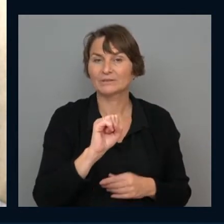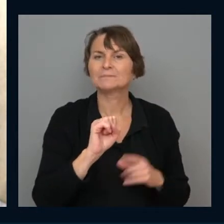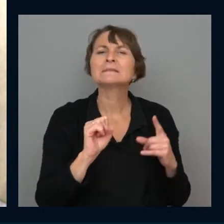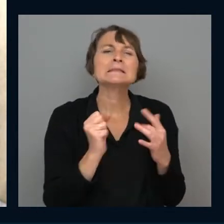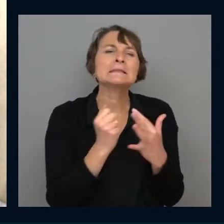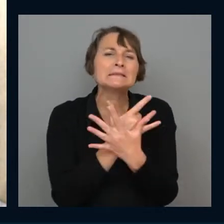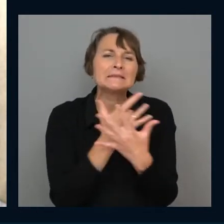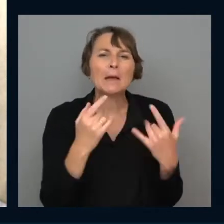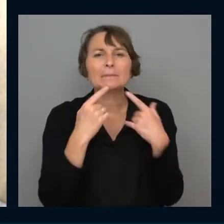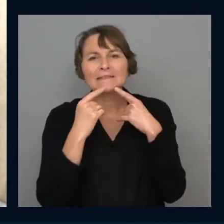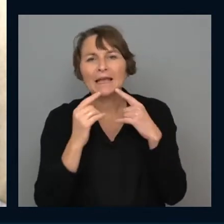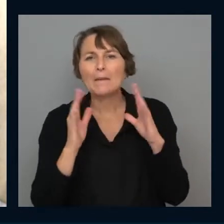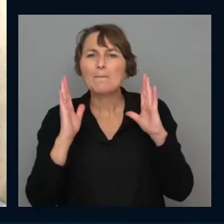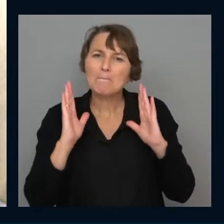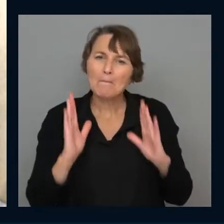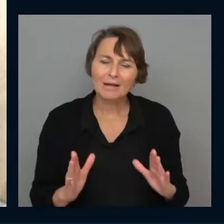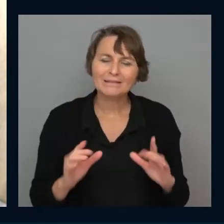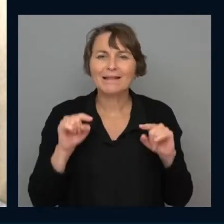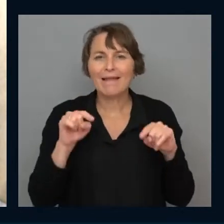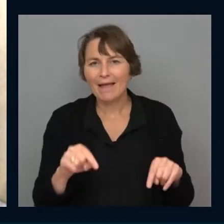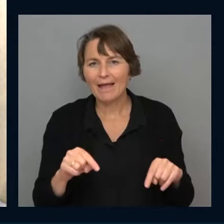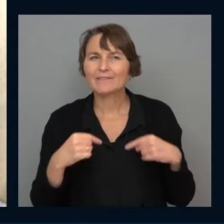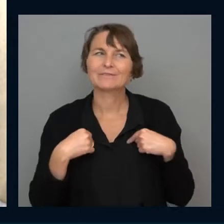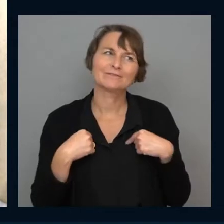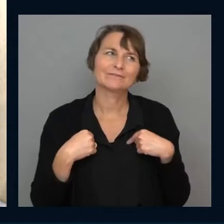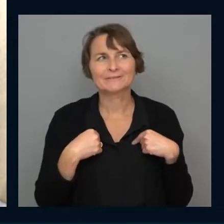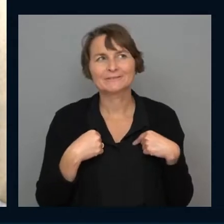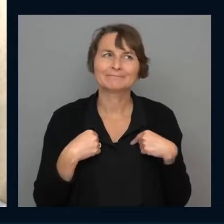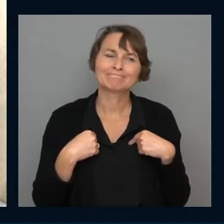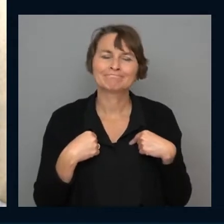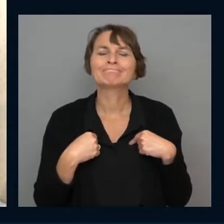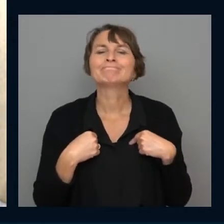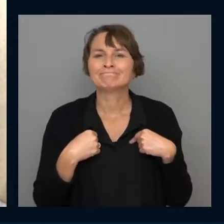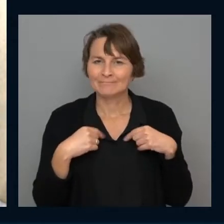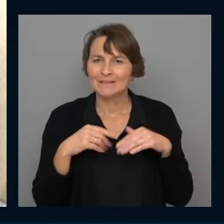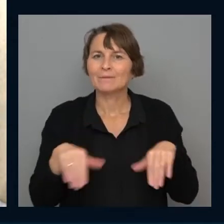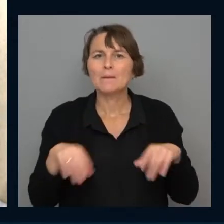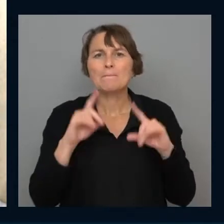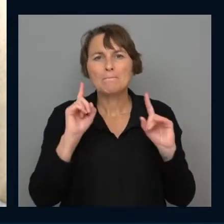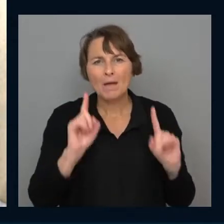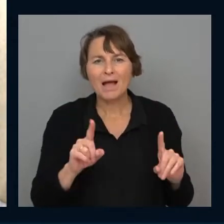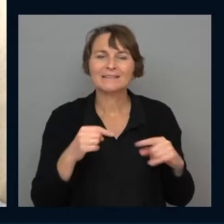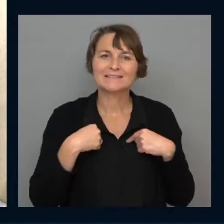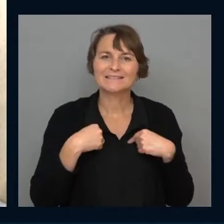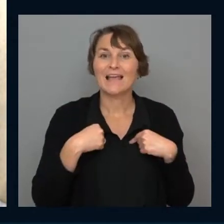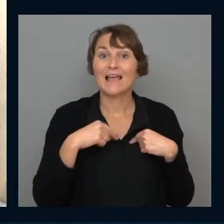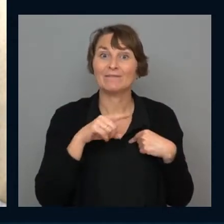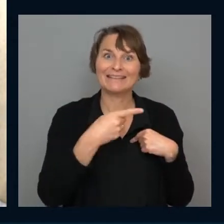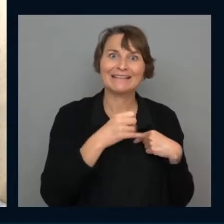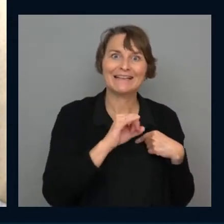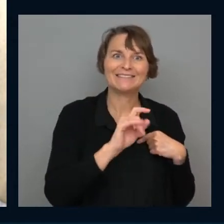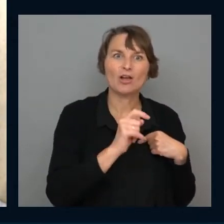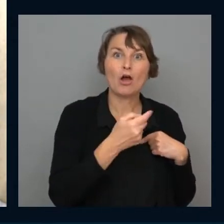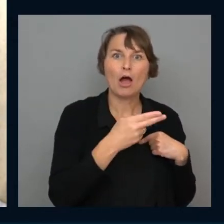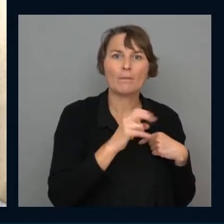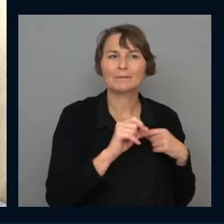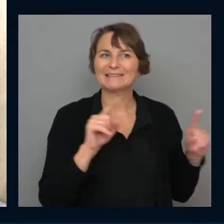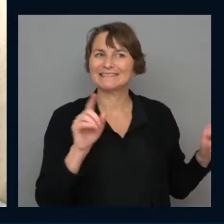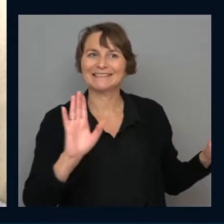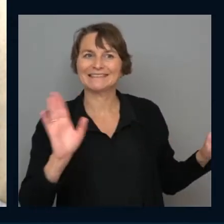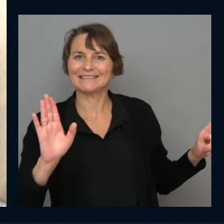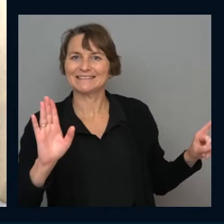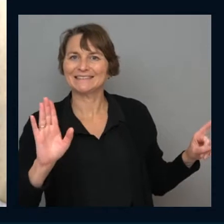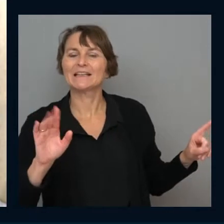repos if we can't use GitHub. That's a little bit frustrating because we're always like, oh, I would use GitHub. It's awesome, but Azure Repos ticks a lot of the